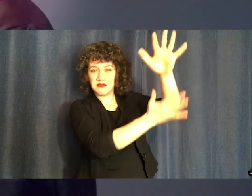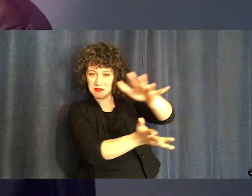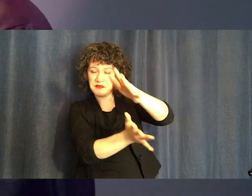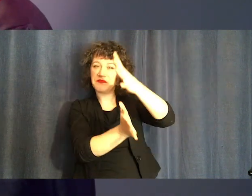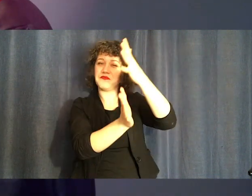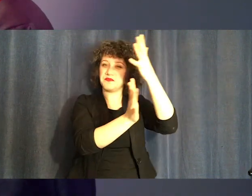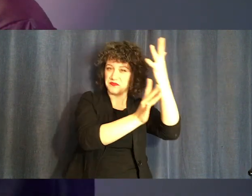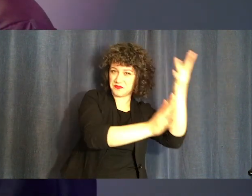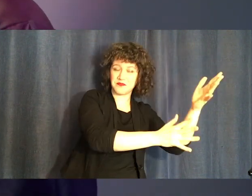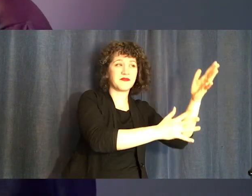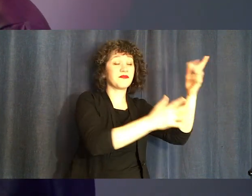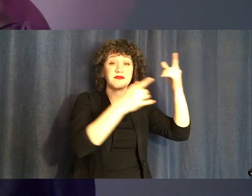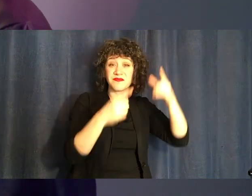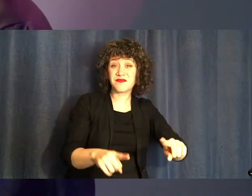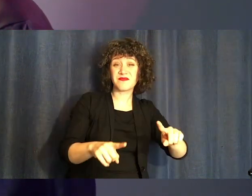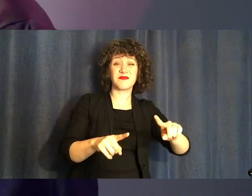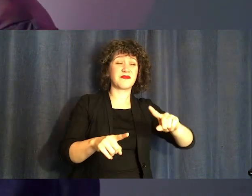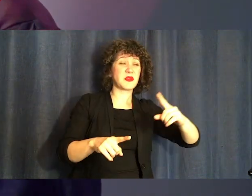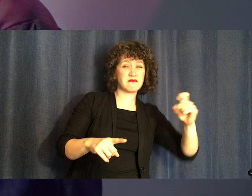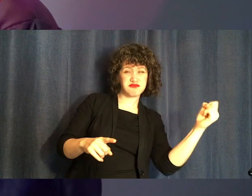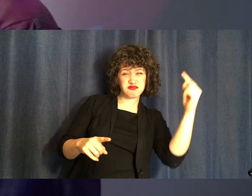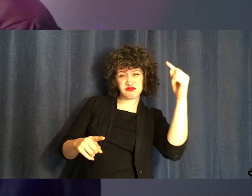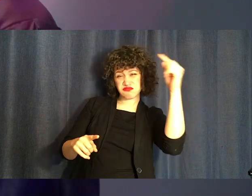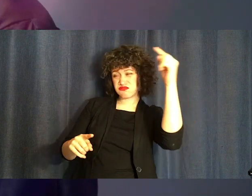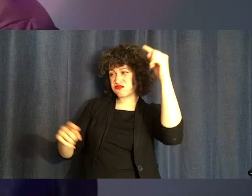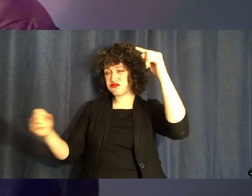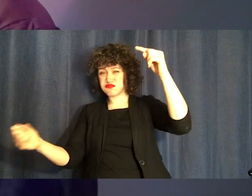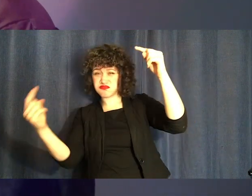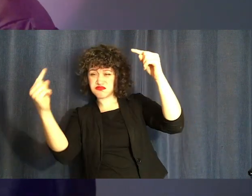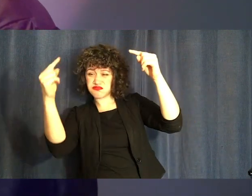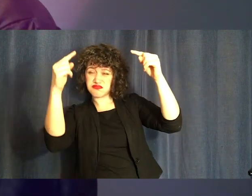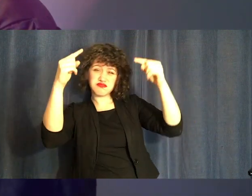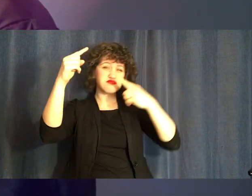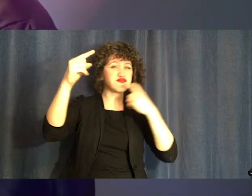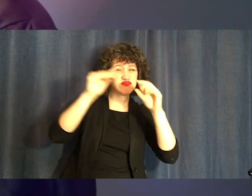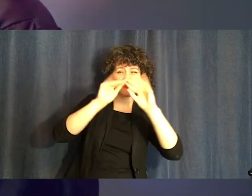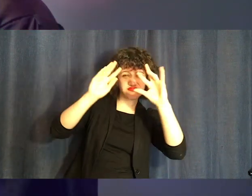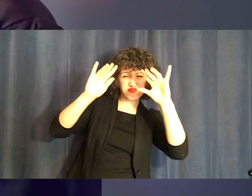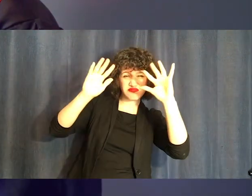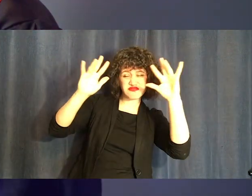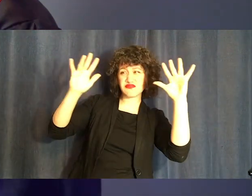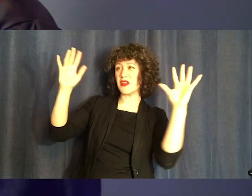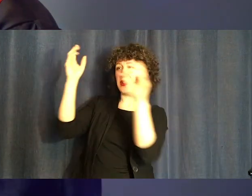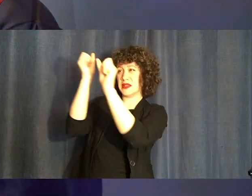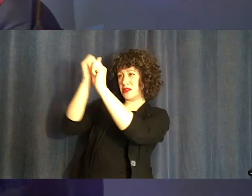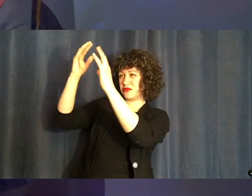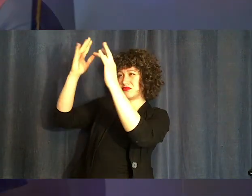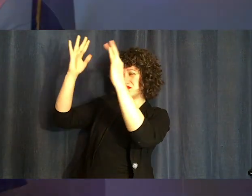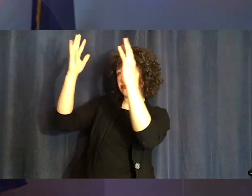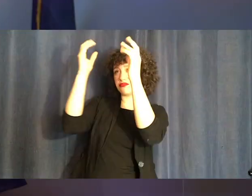gallantly streaming, and the rocket's red glare, the